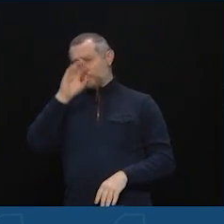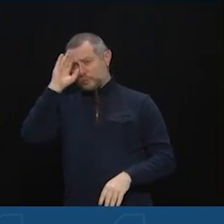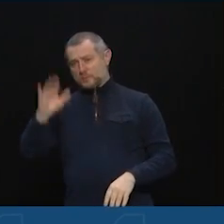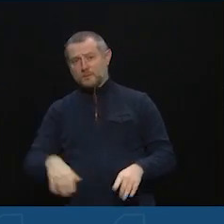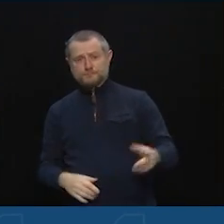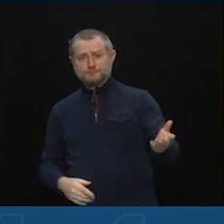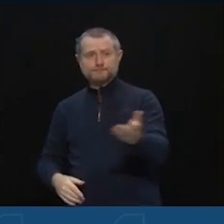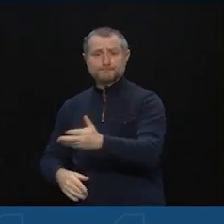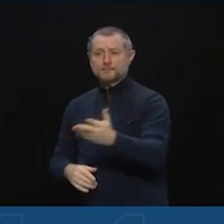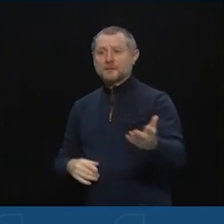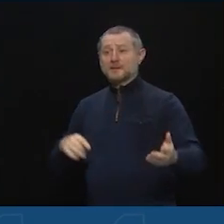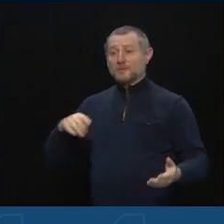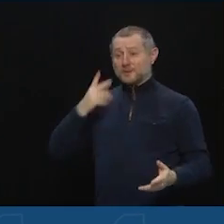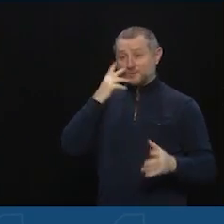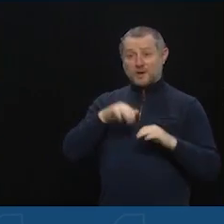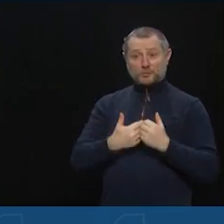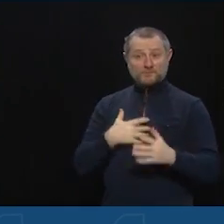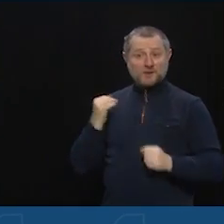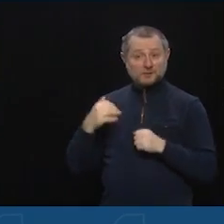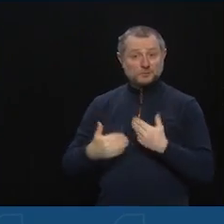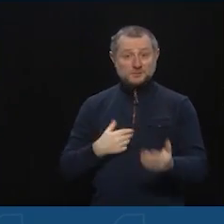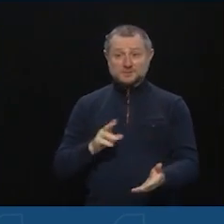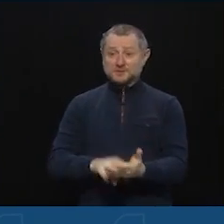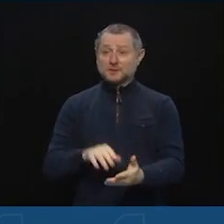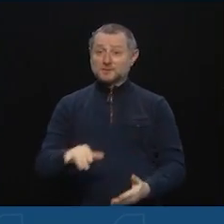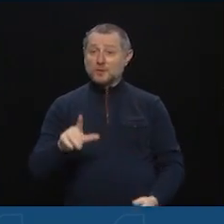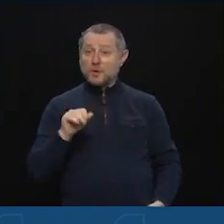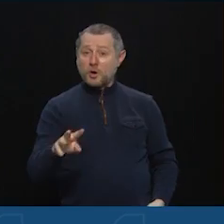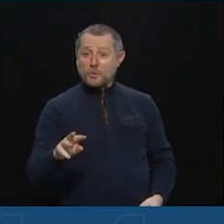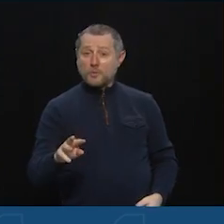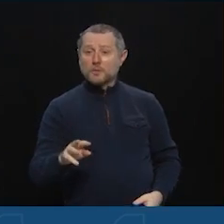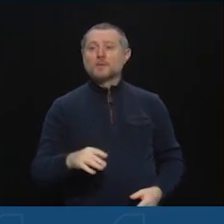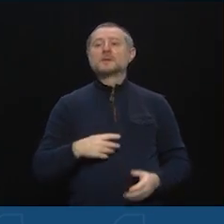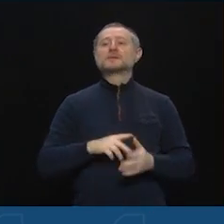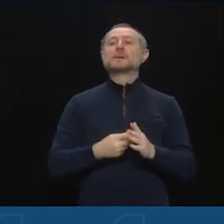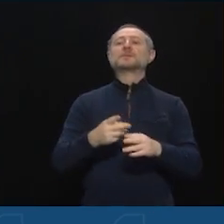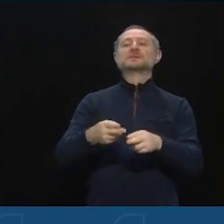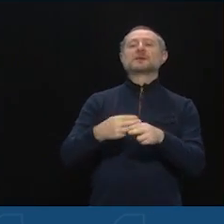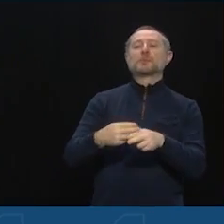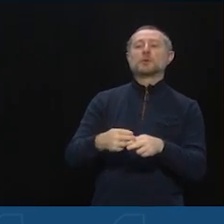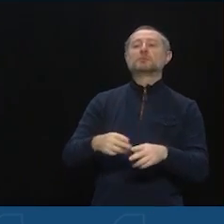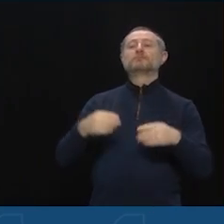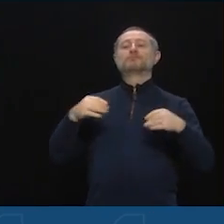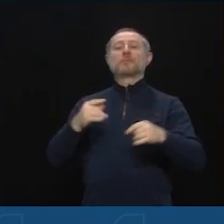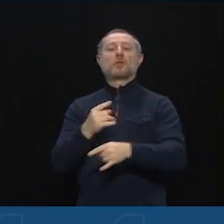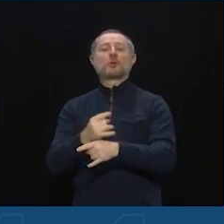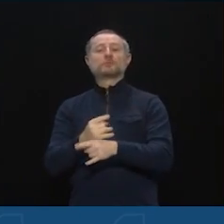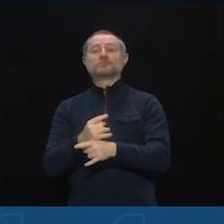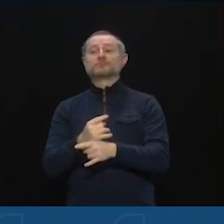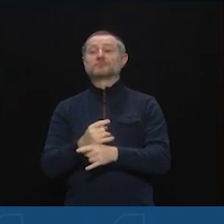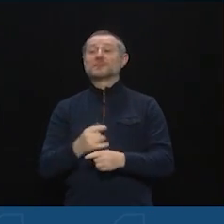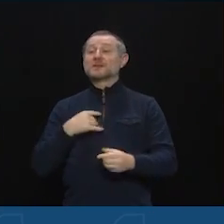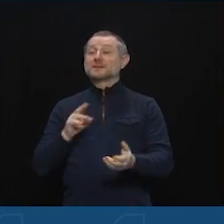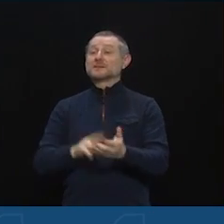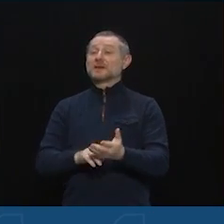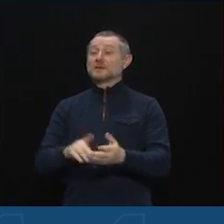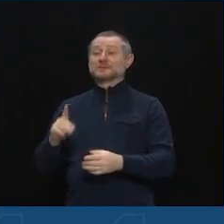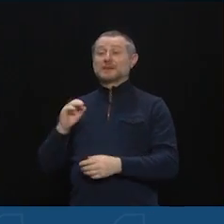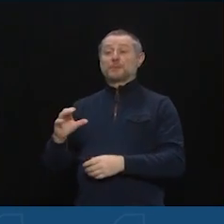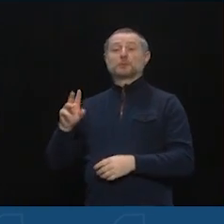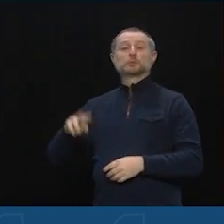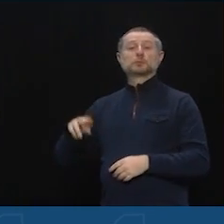how fast I signed this into law, the temporary retail licenses, I signed it into law on December